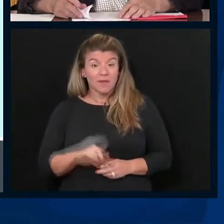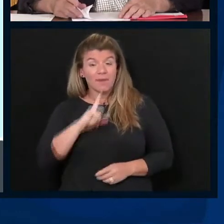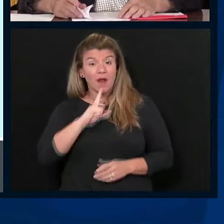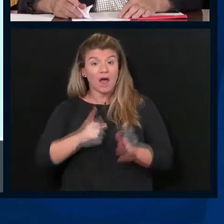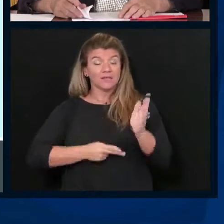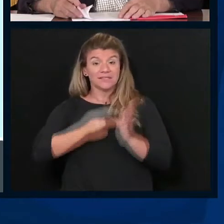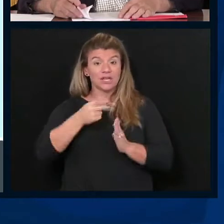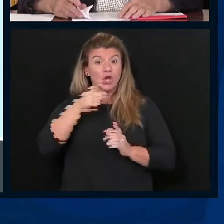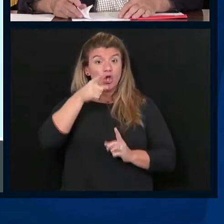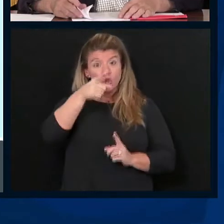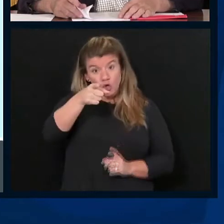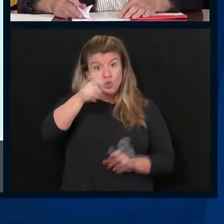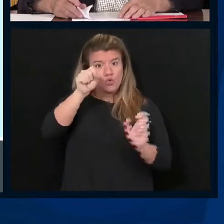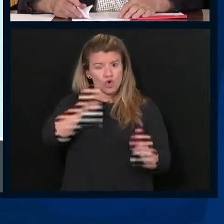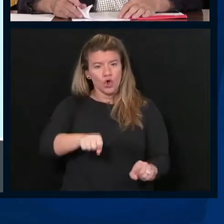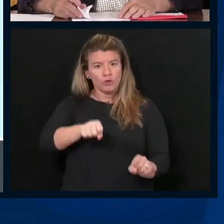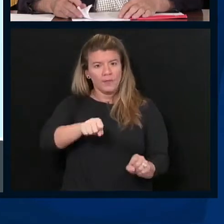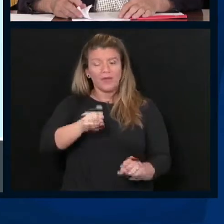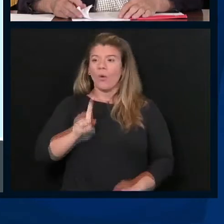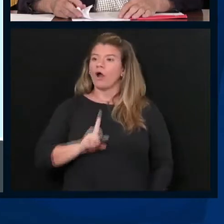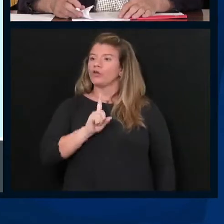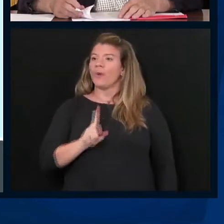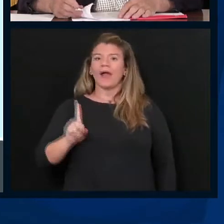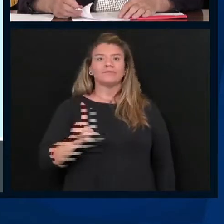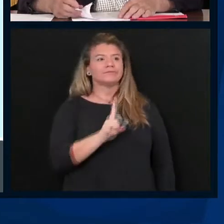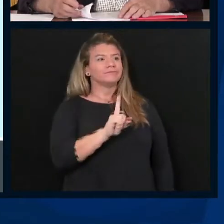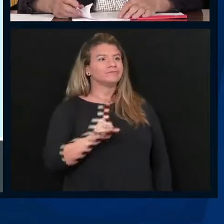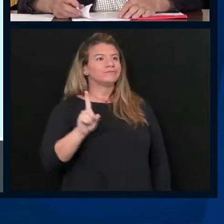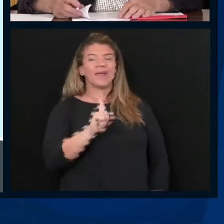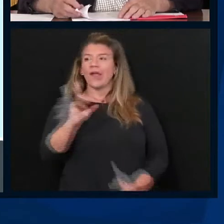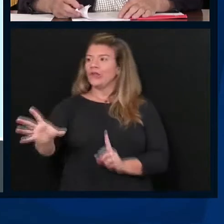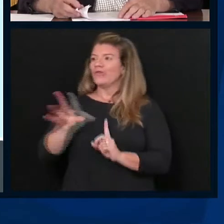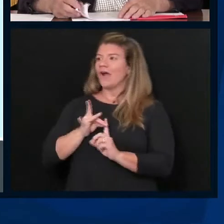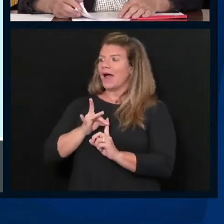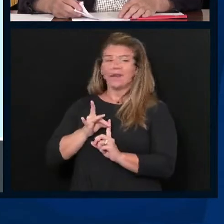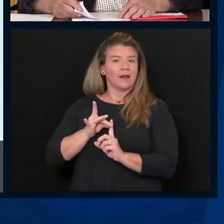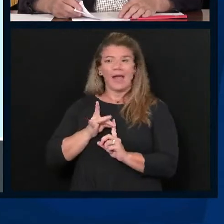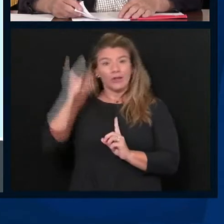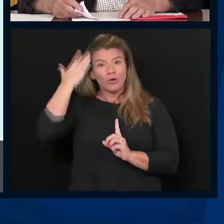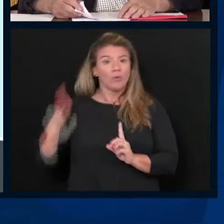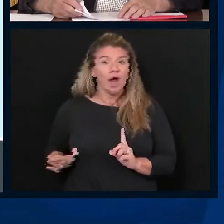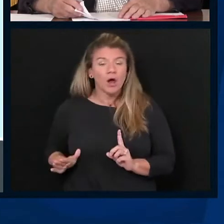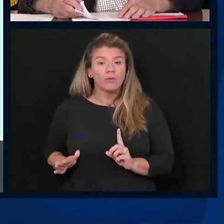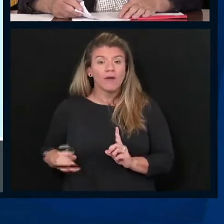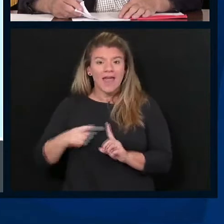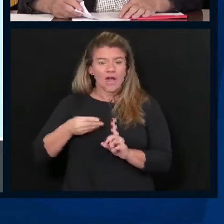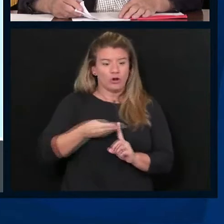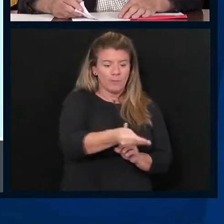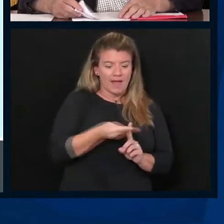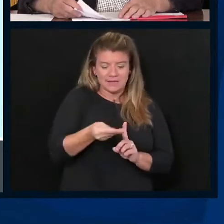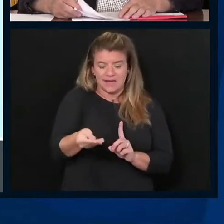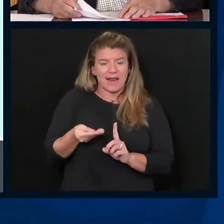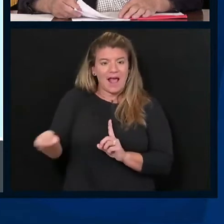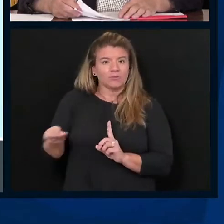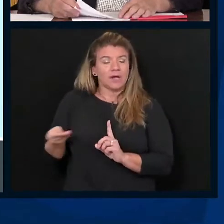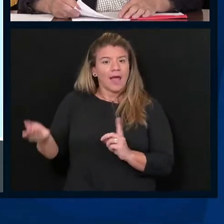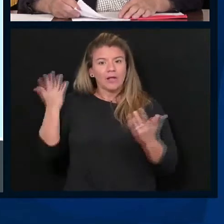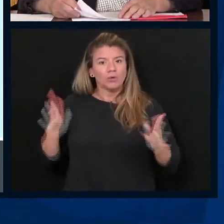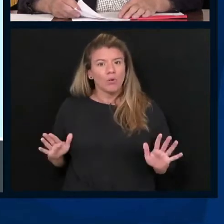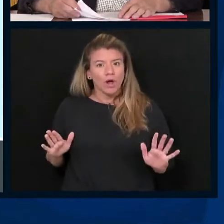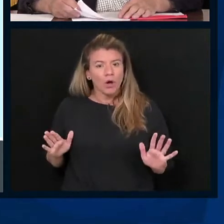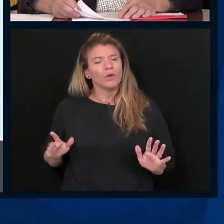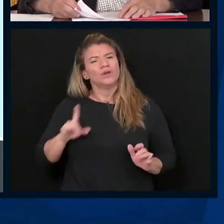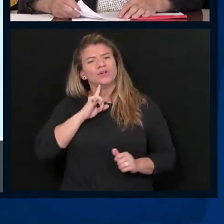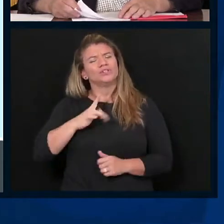be you that is an issue where you could be giving this to other people and don't even know it. So please, please